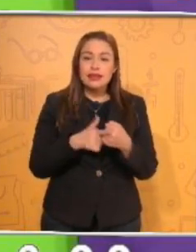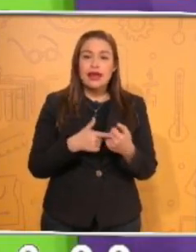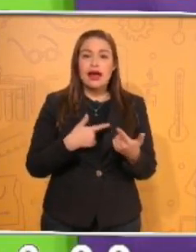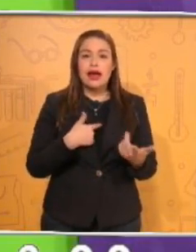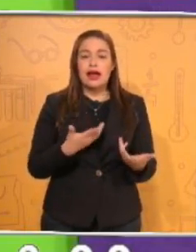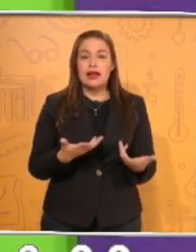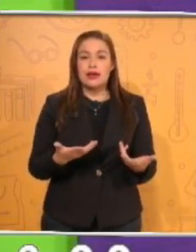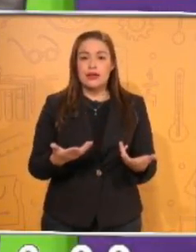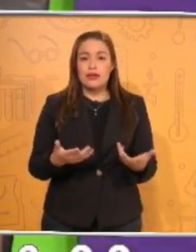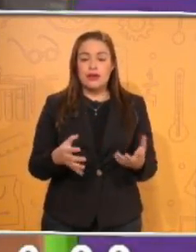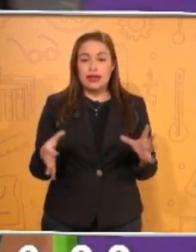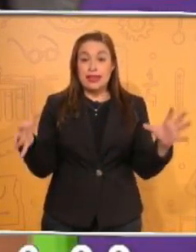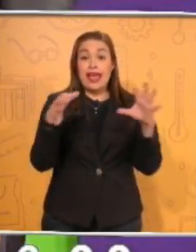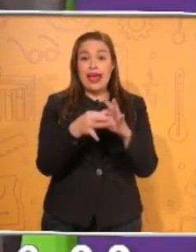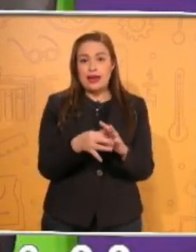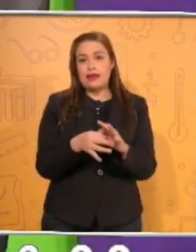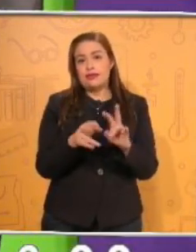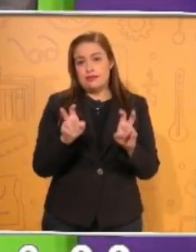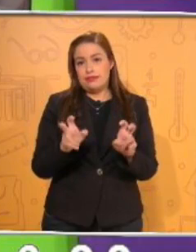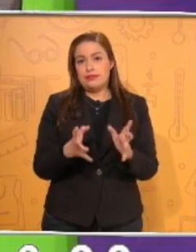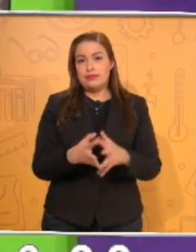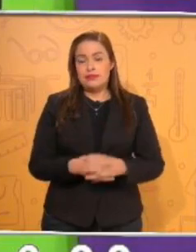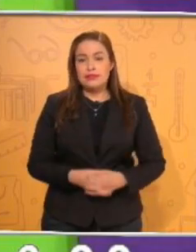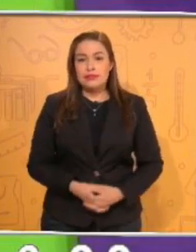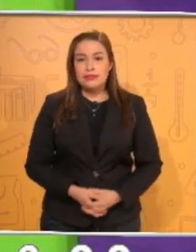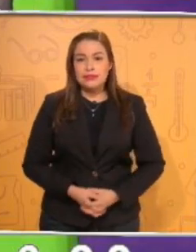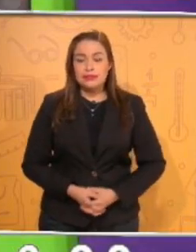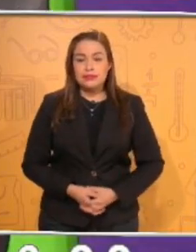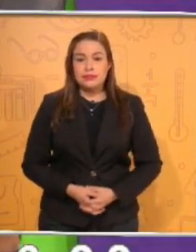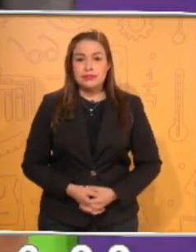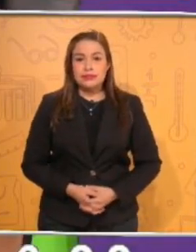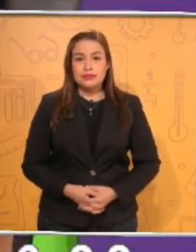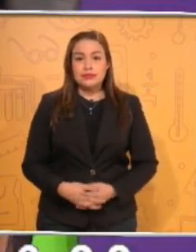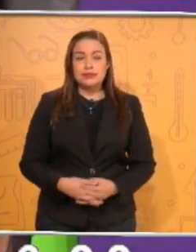relation. 8.